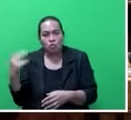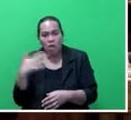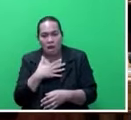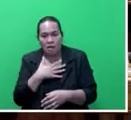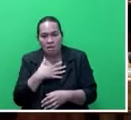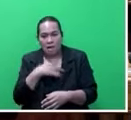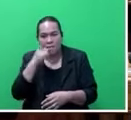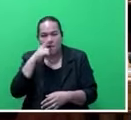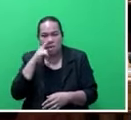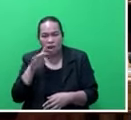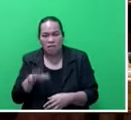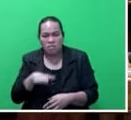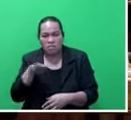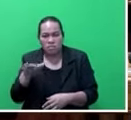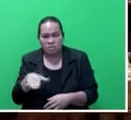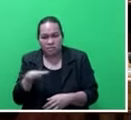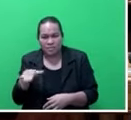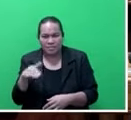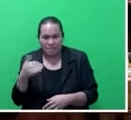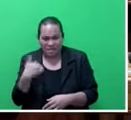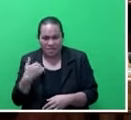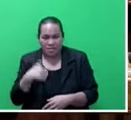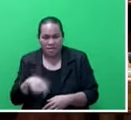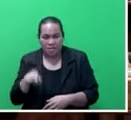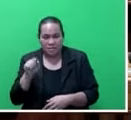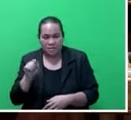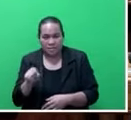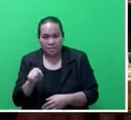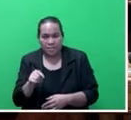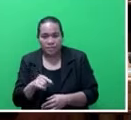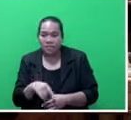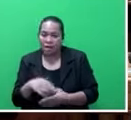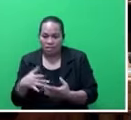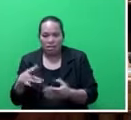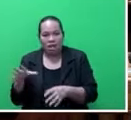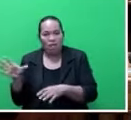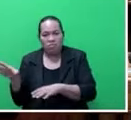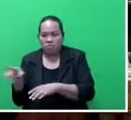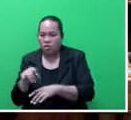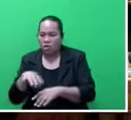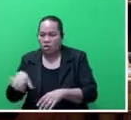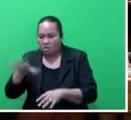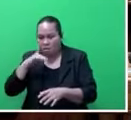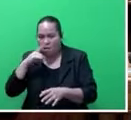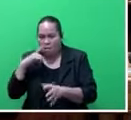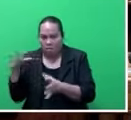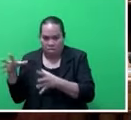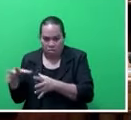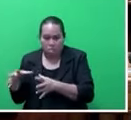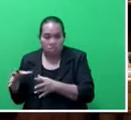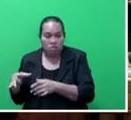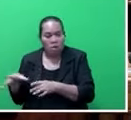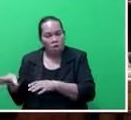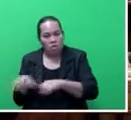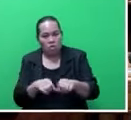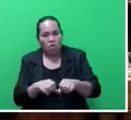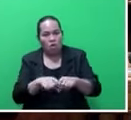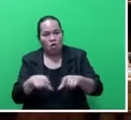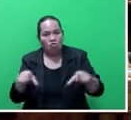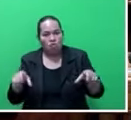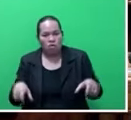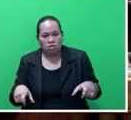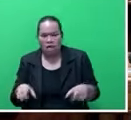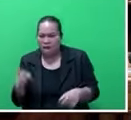poor people who are currently being taken to court. And these people did not just go there